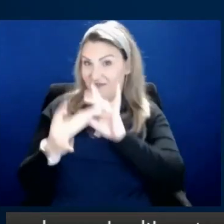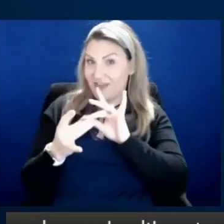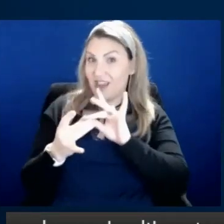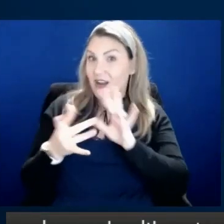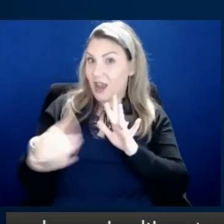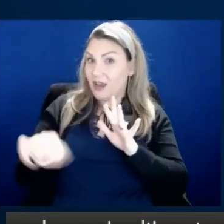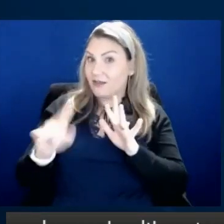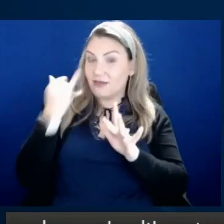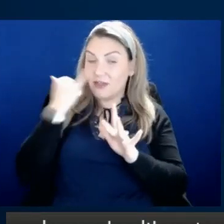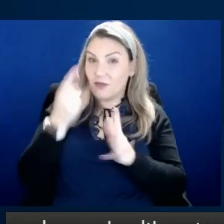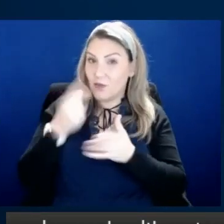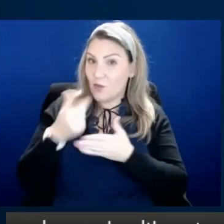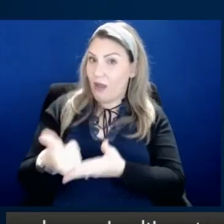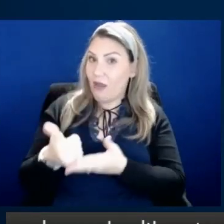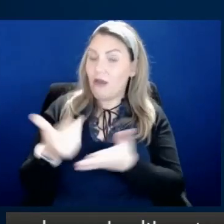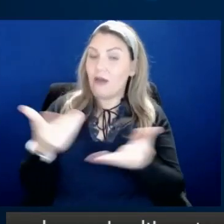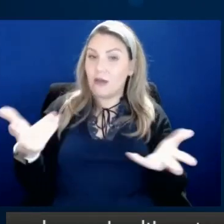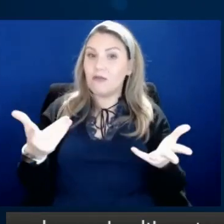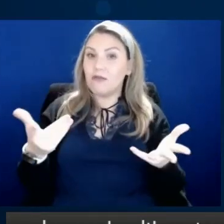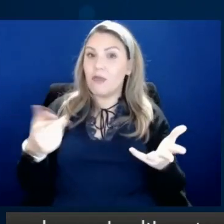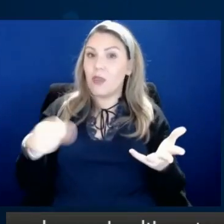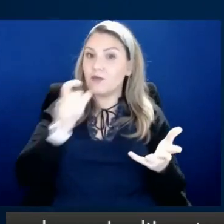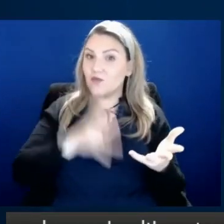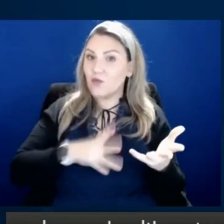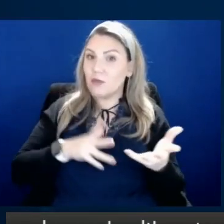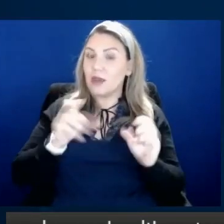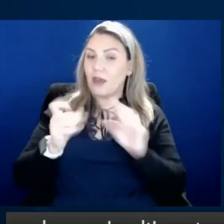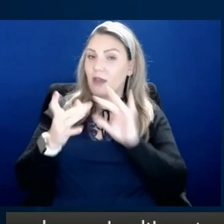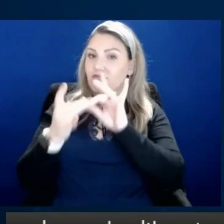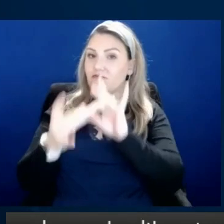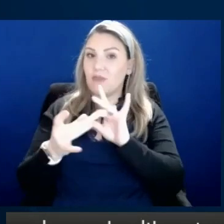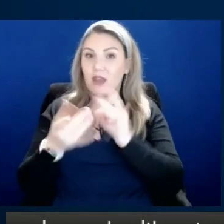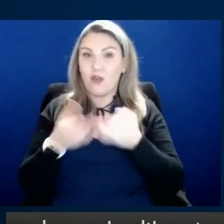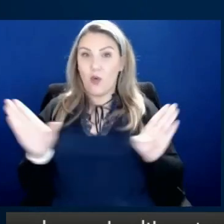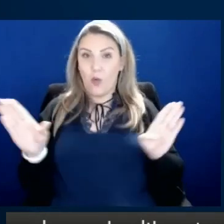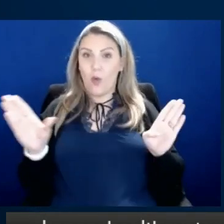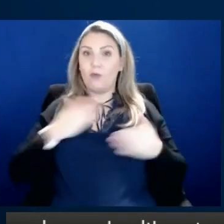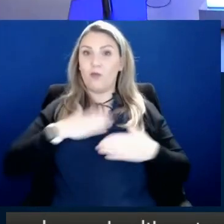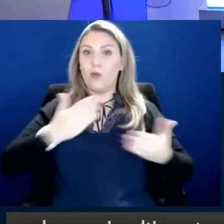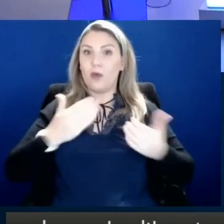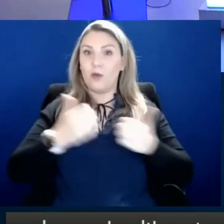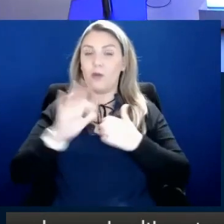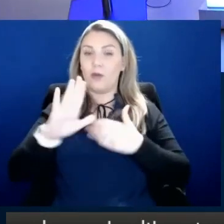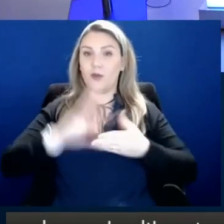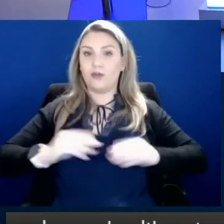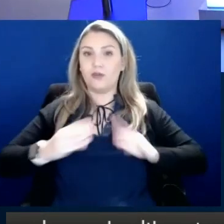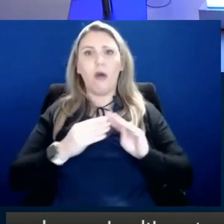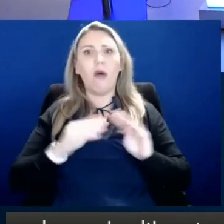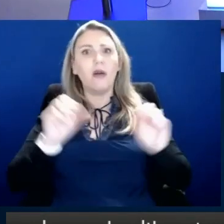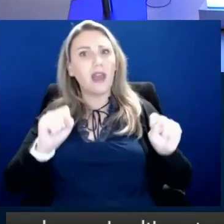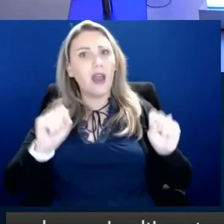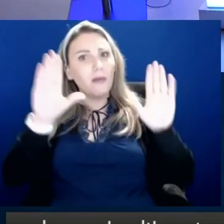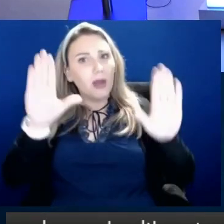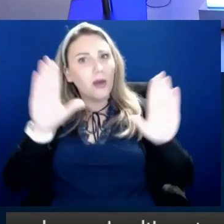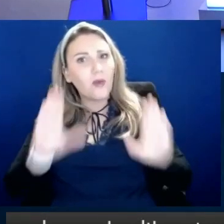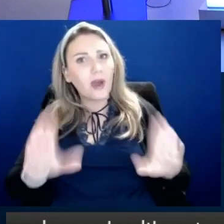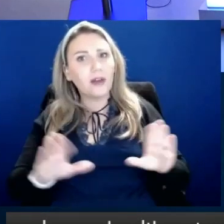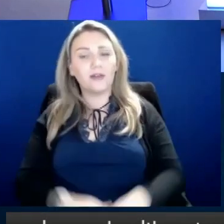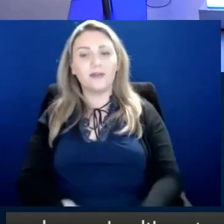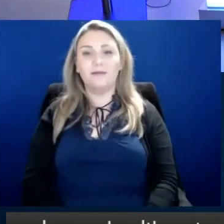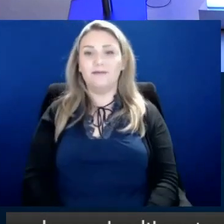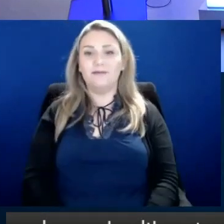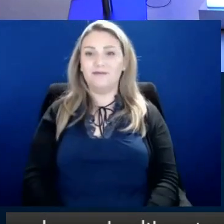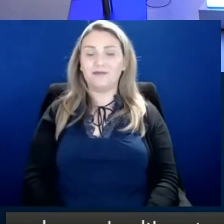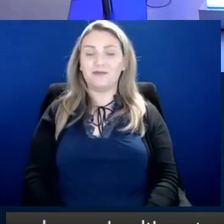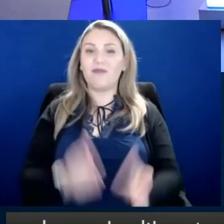would help, because I know that they're open with their stories as well. Yeah, that would be wonderful. All right, we will hook that